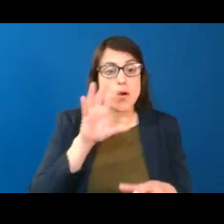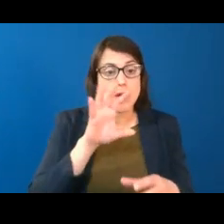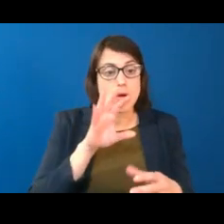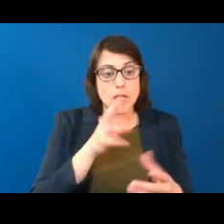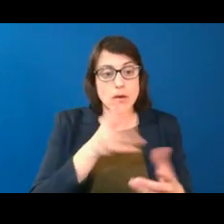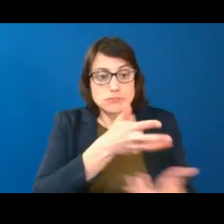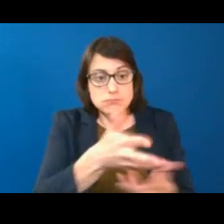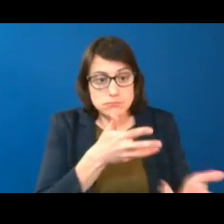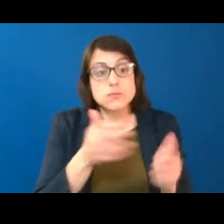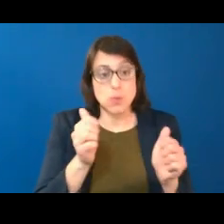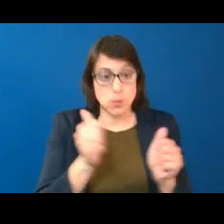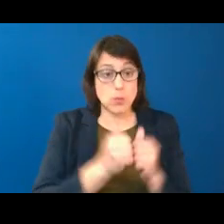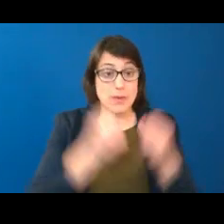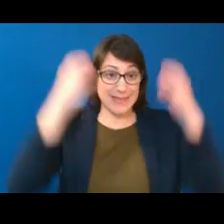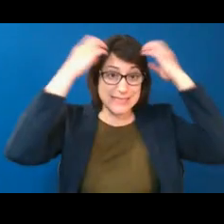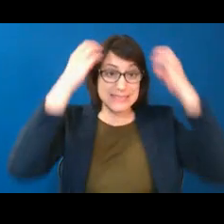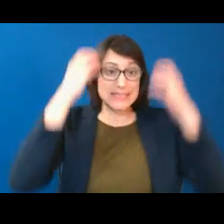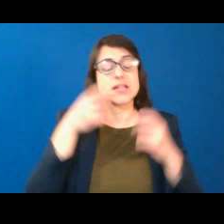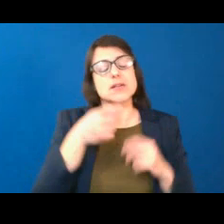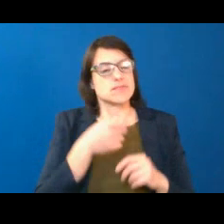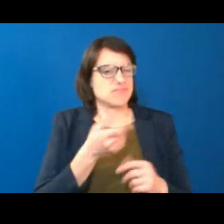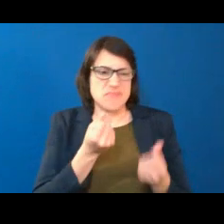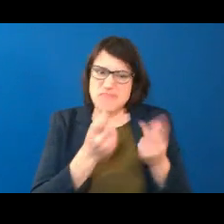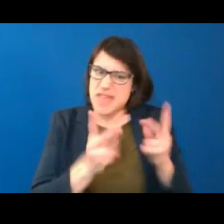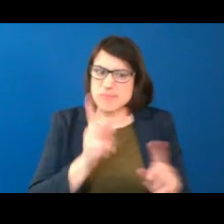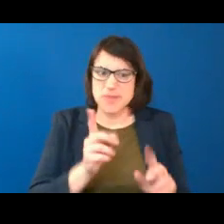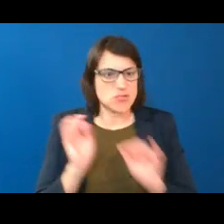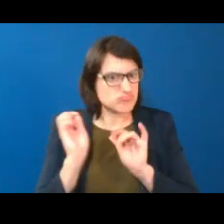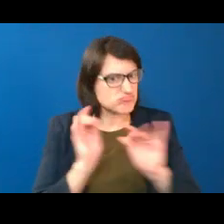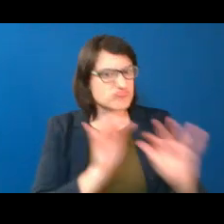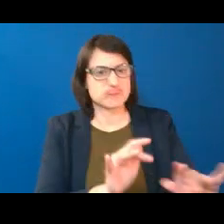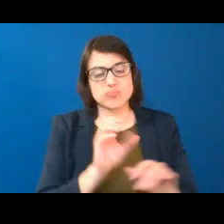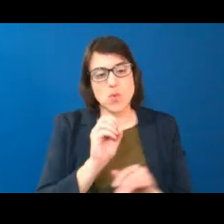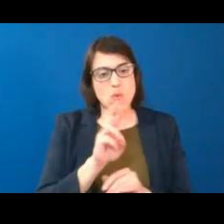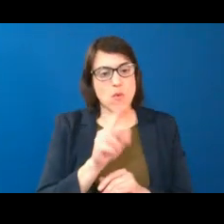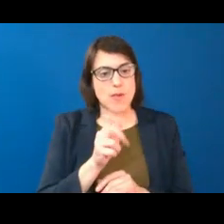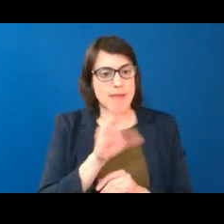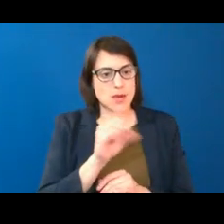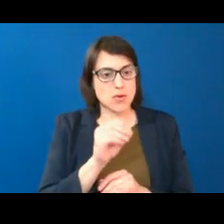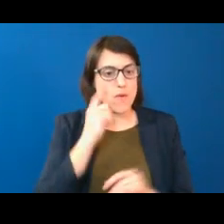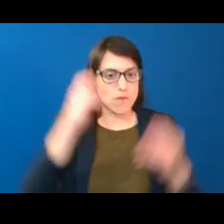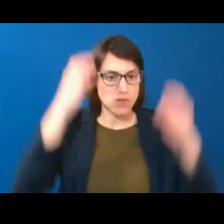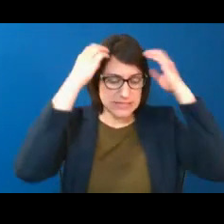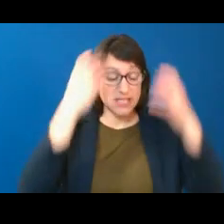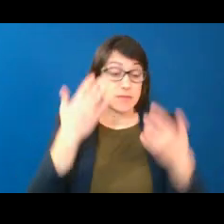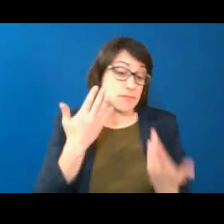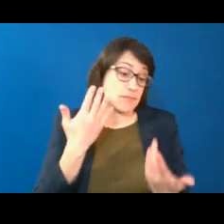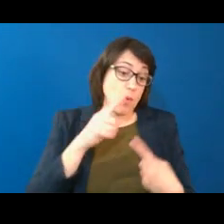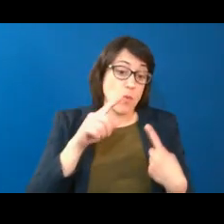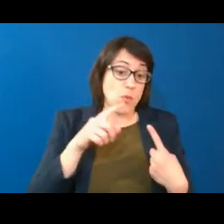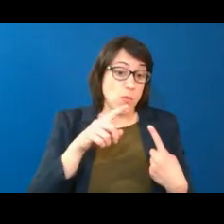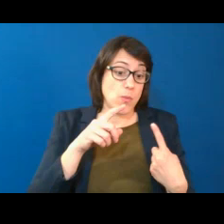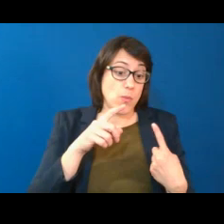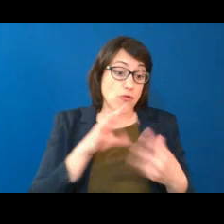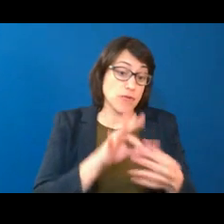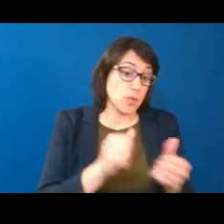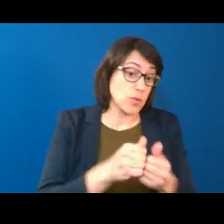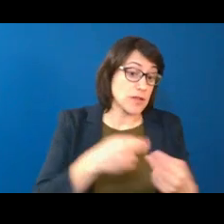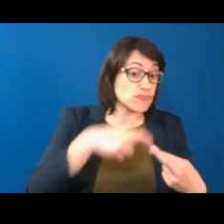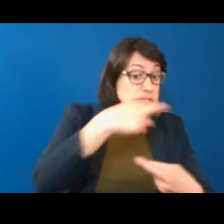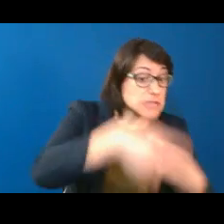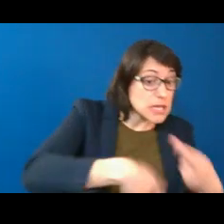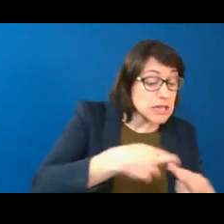Orlando for Disney, and especially, when it comes to like recycling and other policies, a